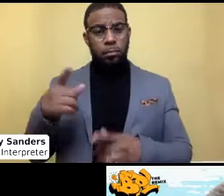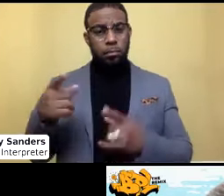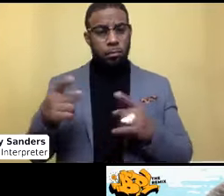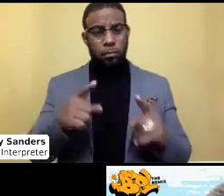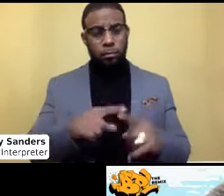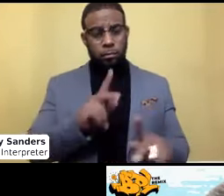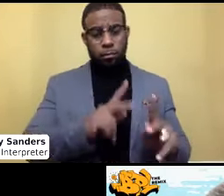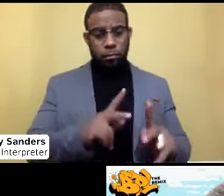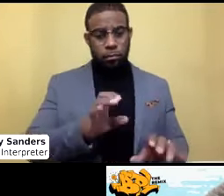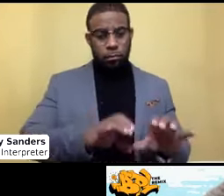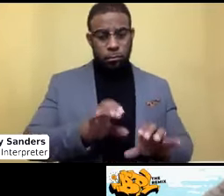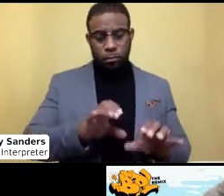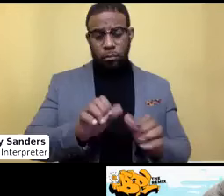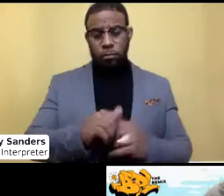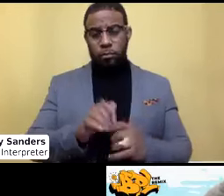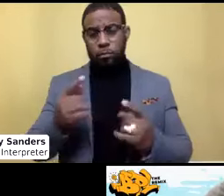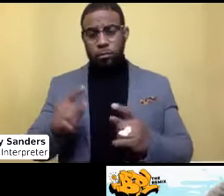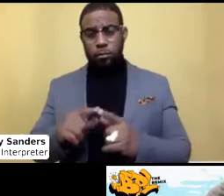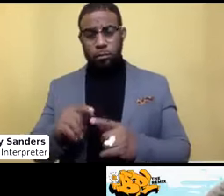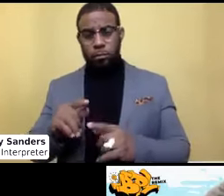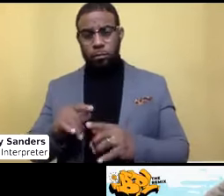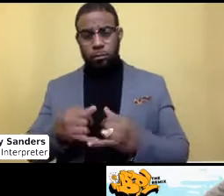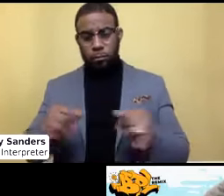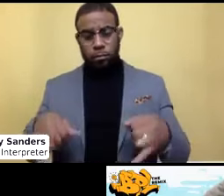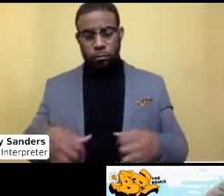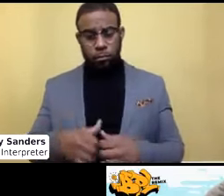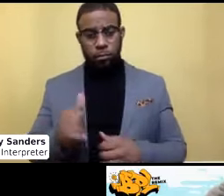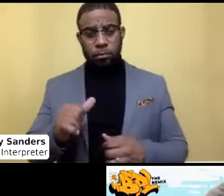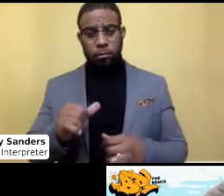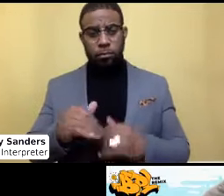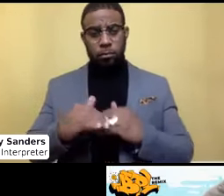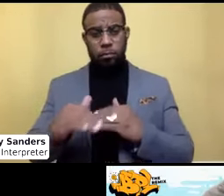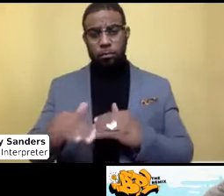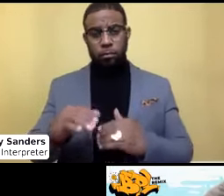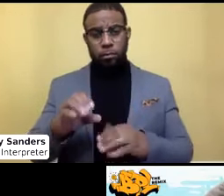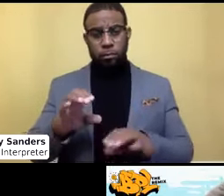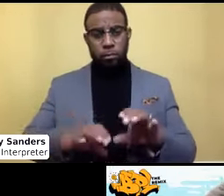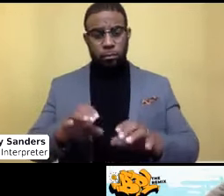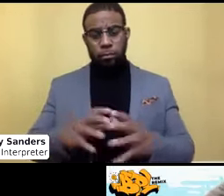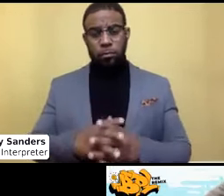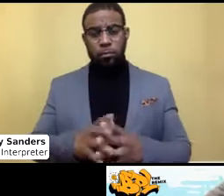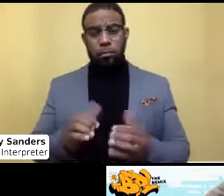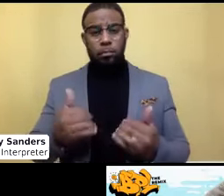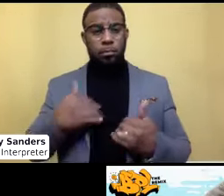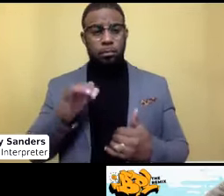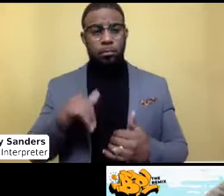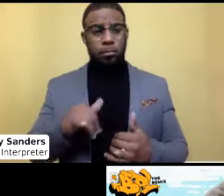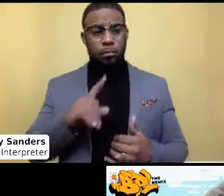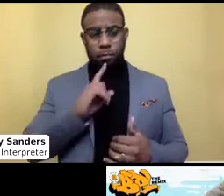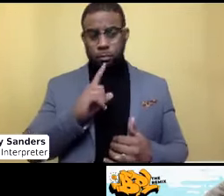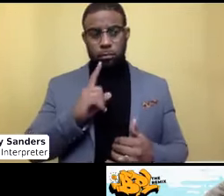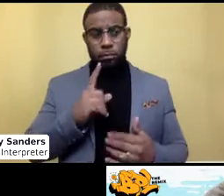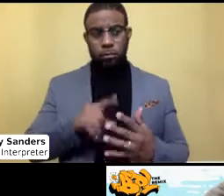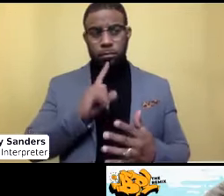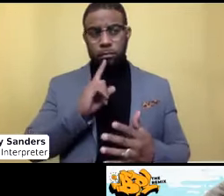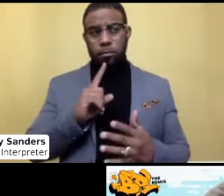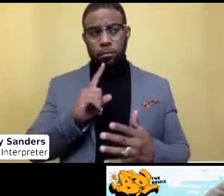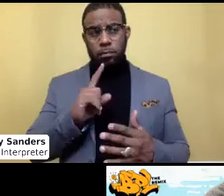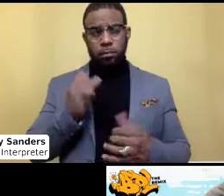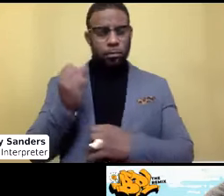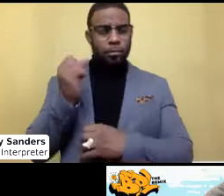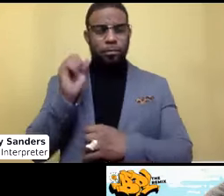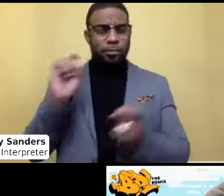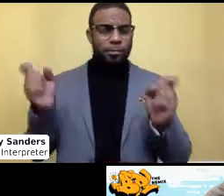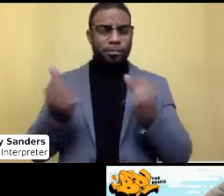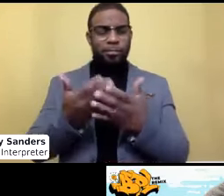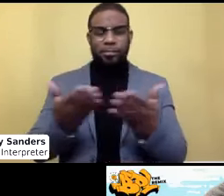to the people of the Congo and what happens to the borders, and that stabilizing the Congo and having that will be revolutionize a